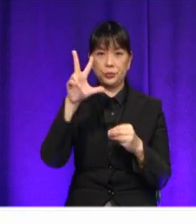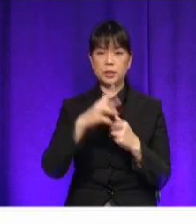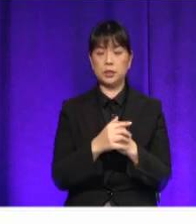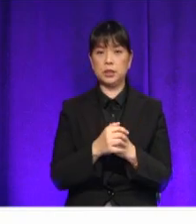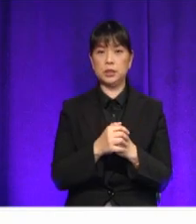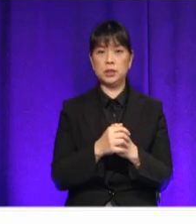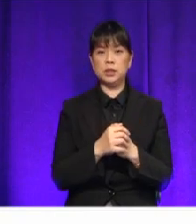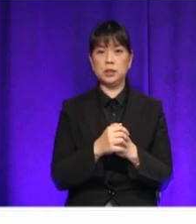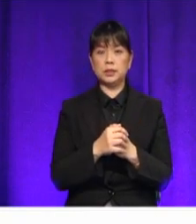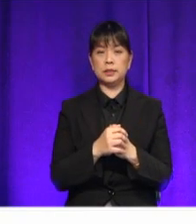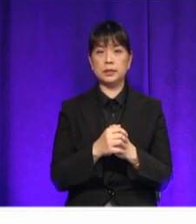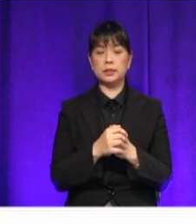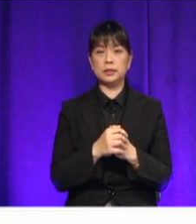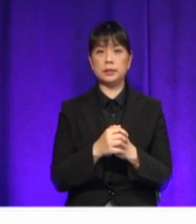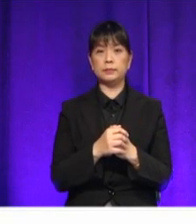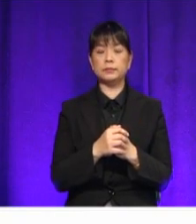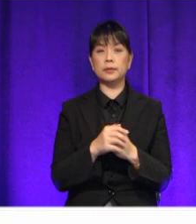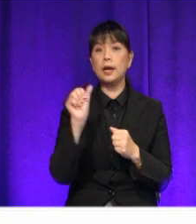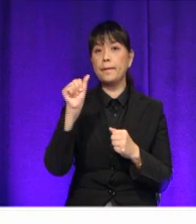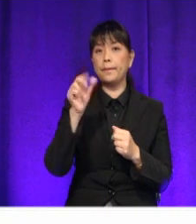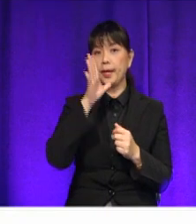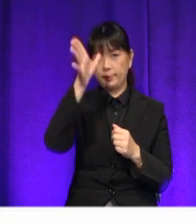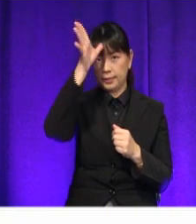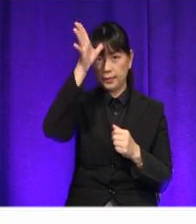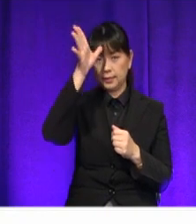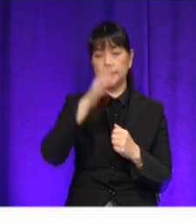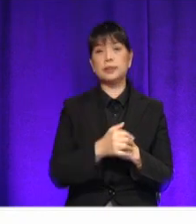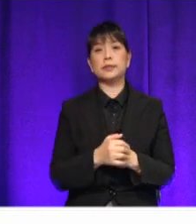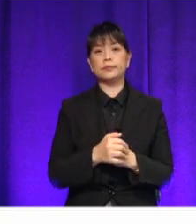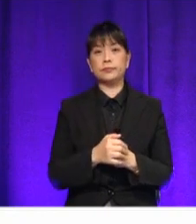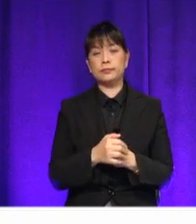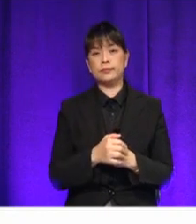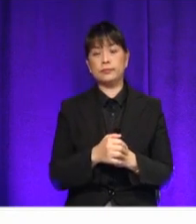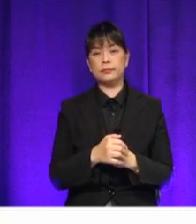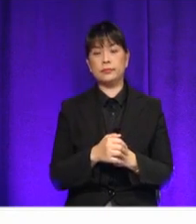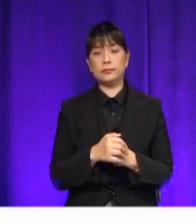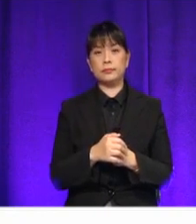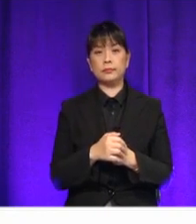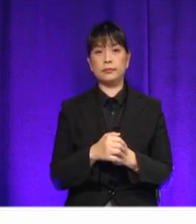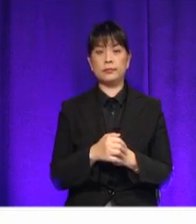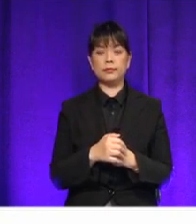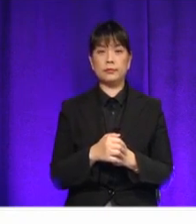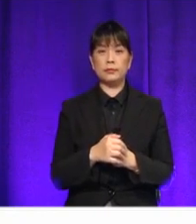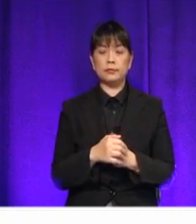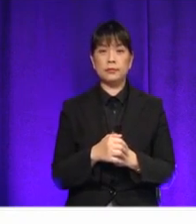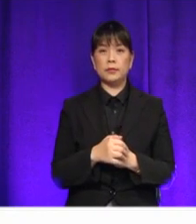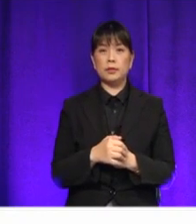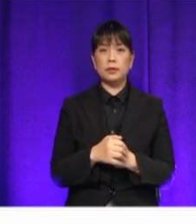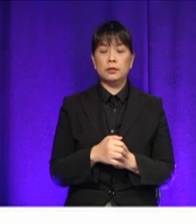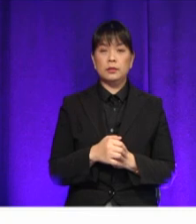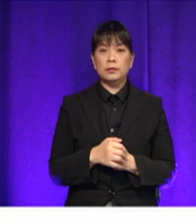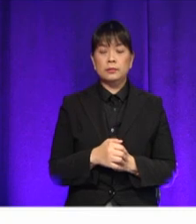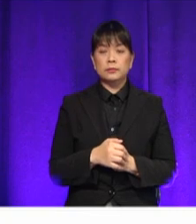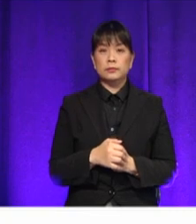a parent. A parent. A parent, yes. Can you work out or can you remember some of the